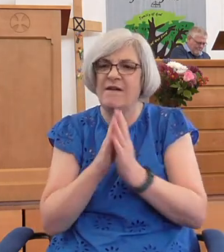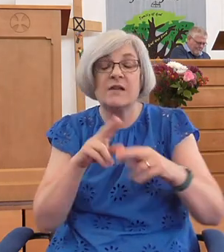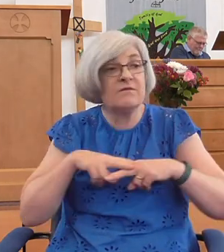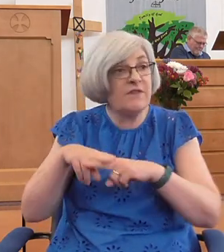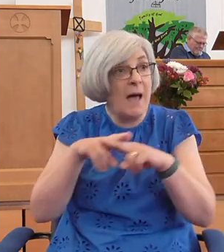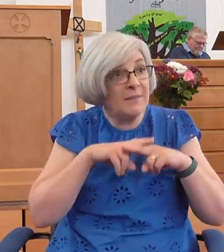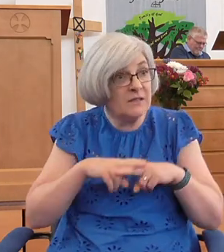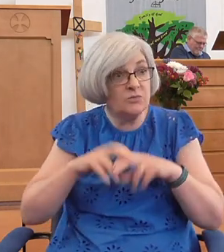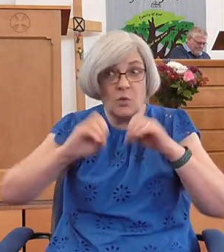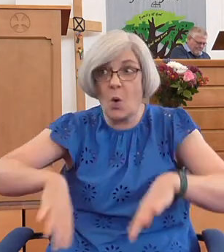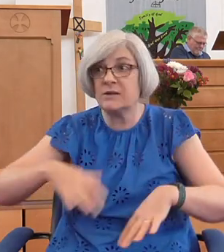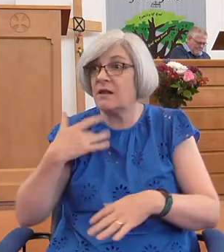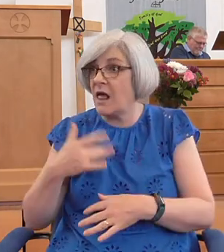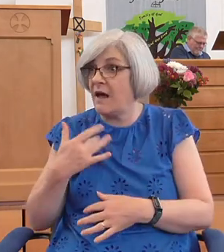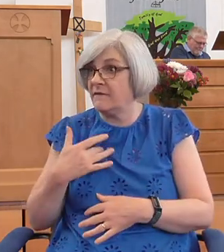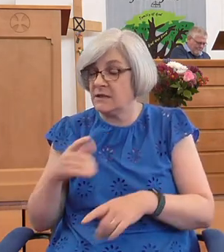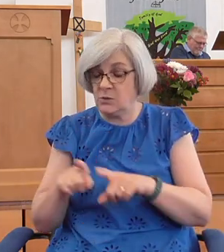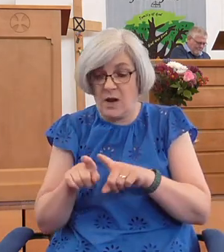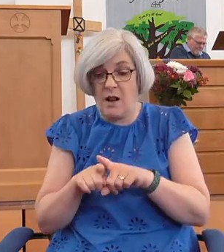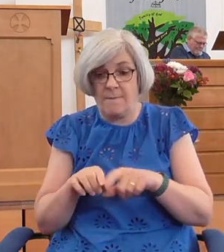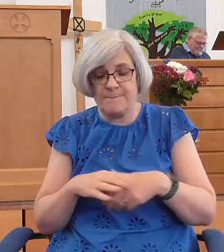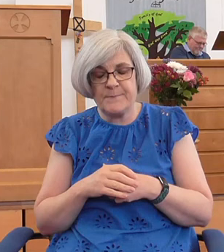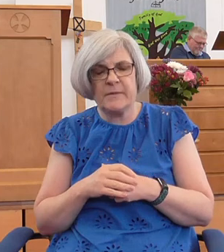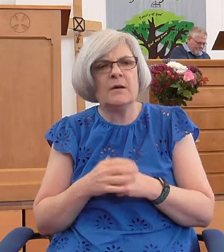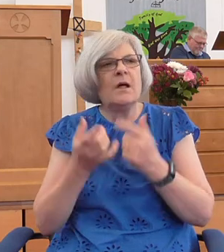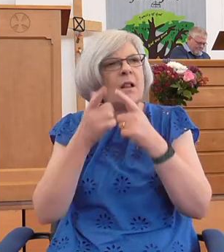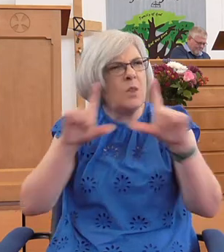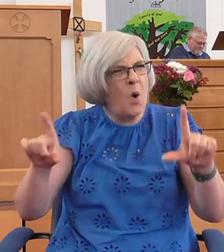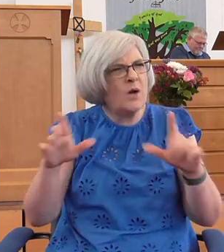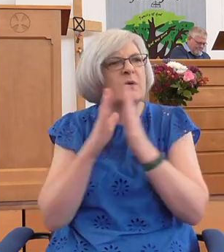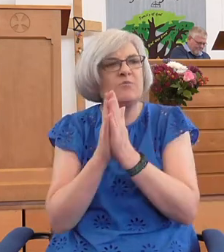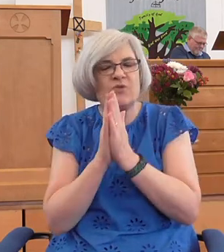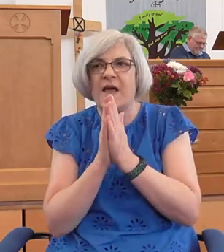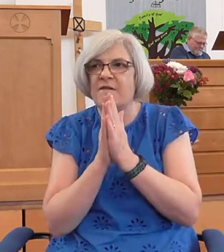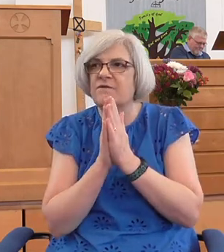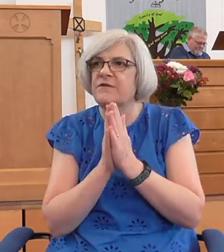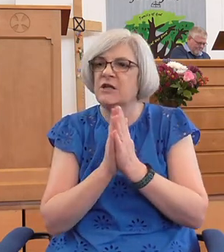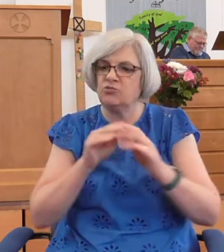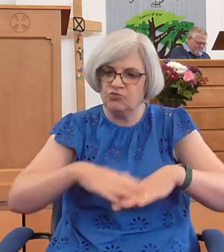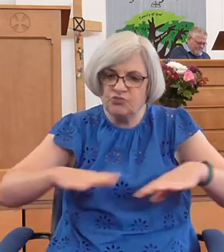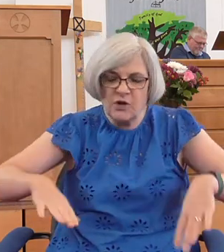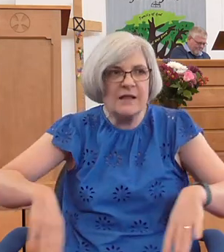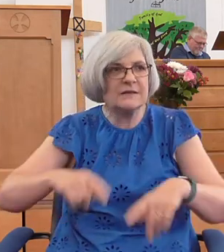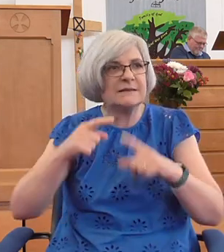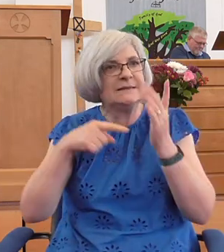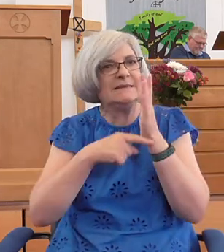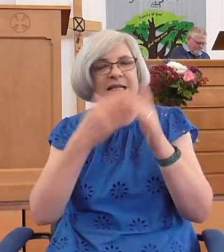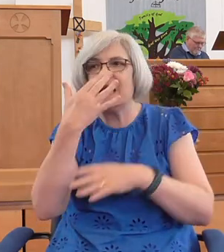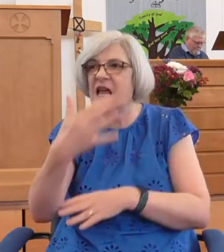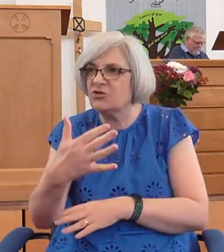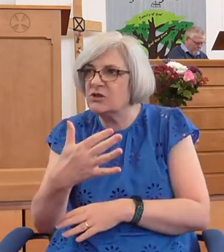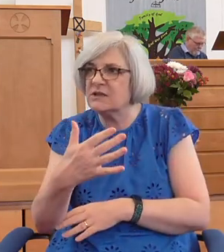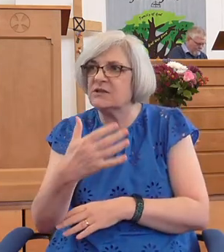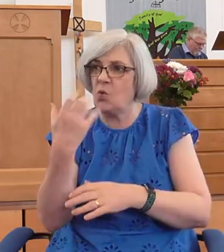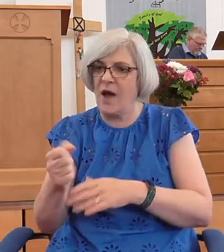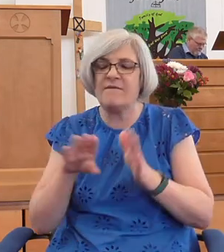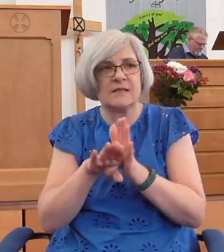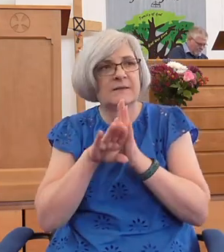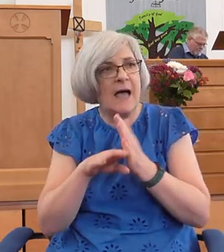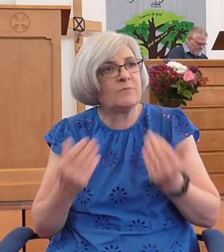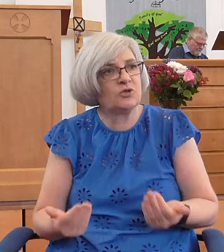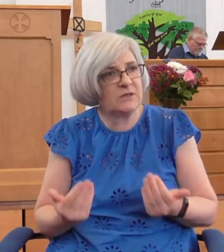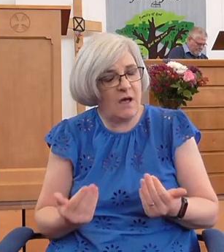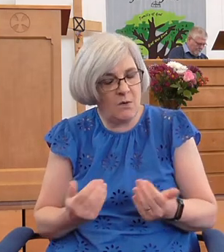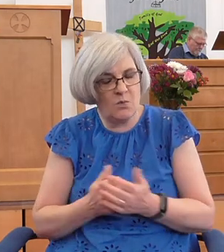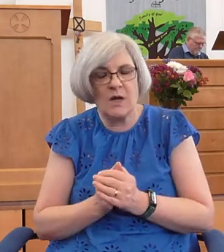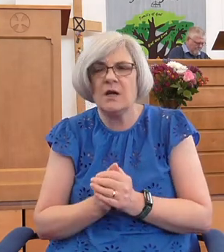have lost their lives as well. Lord, we pray for the kids and teenagers around the world who are sitting their exams around this time,